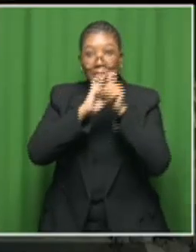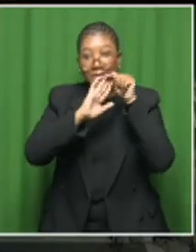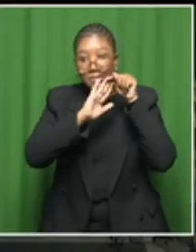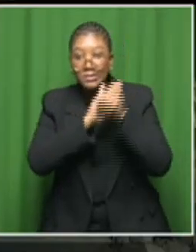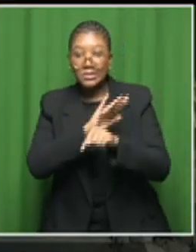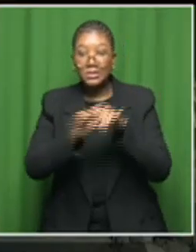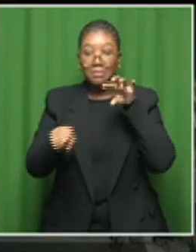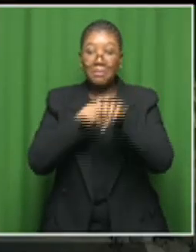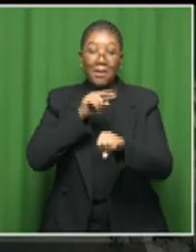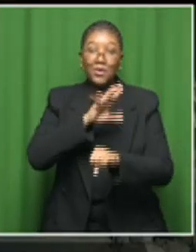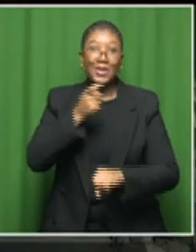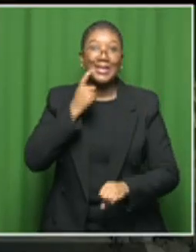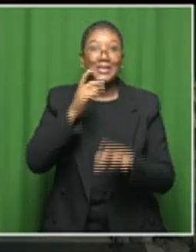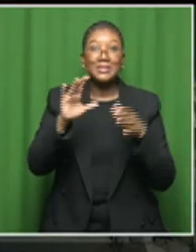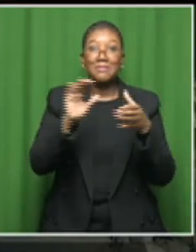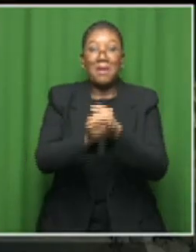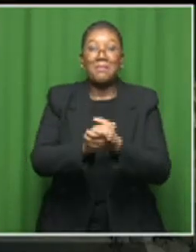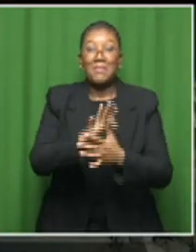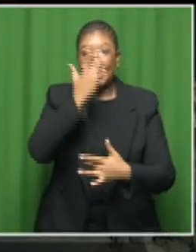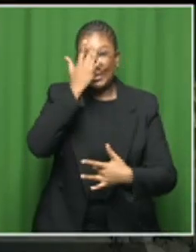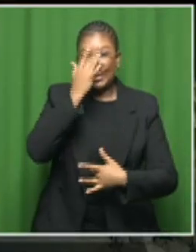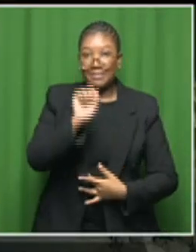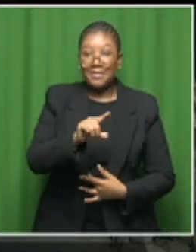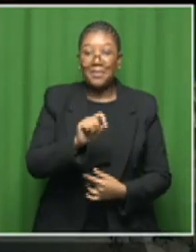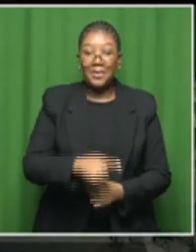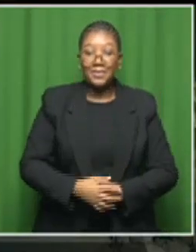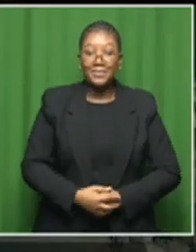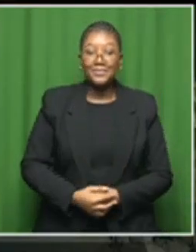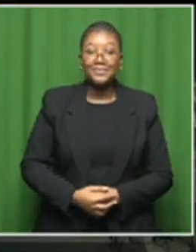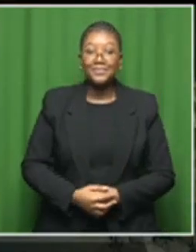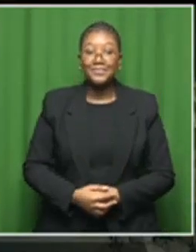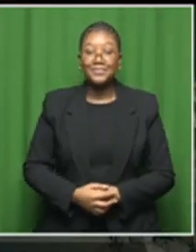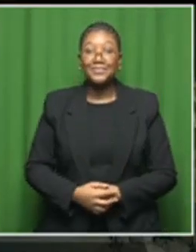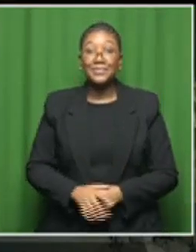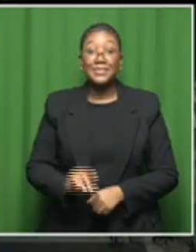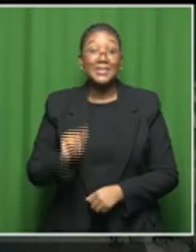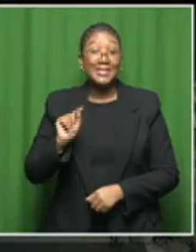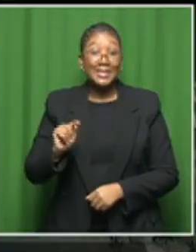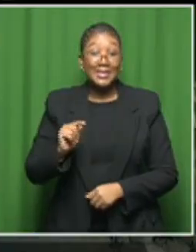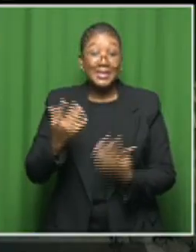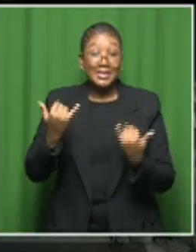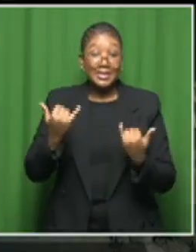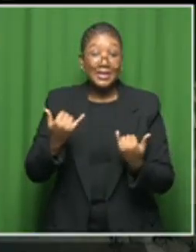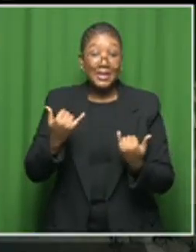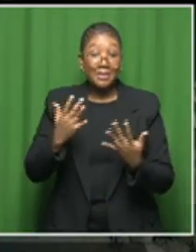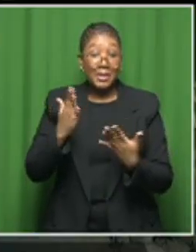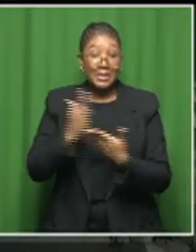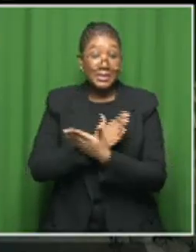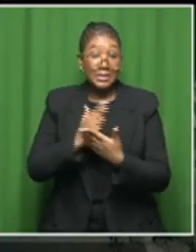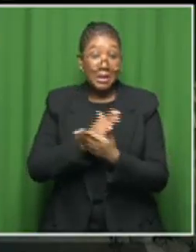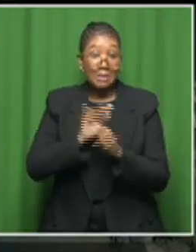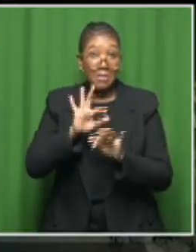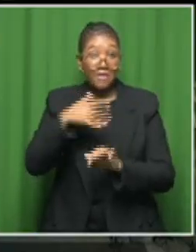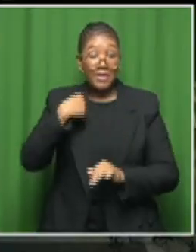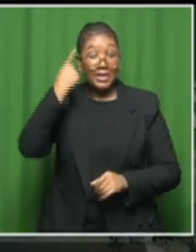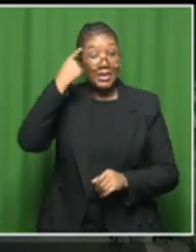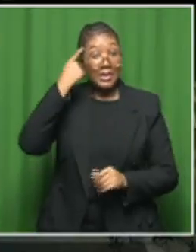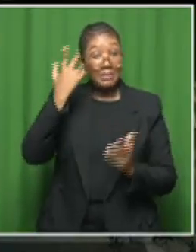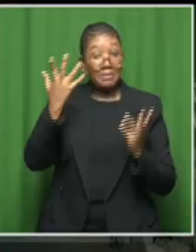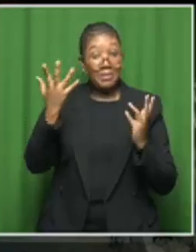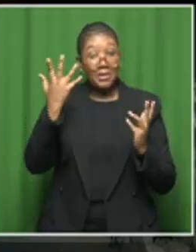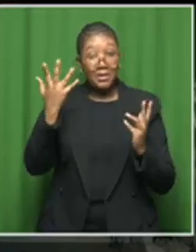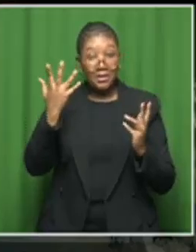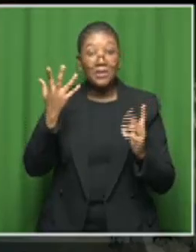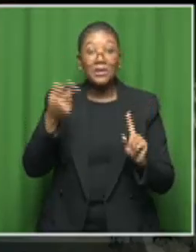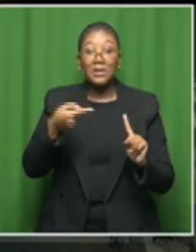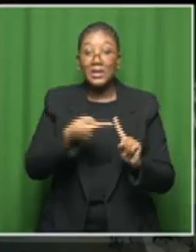It certainly does sound that. And I mean, lupus, can it be mistaken for other diseases? Because I know, in fact, Stacey was